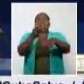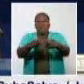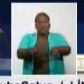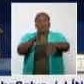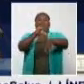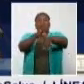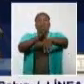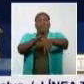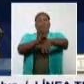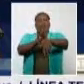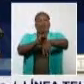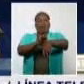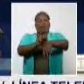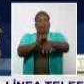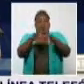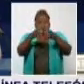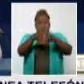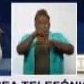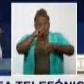48.4%.